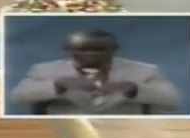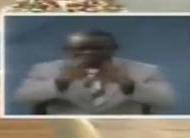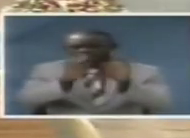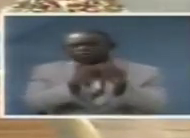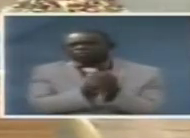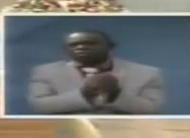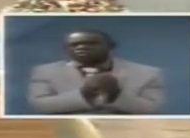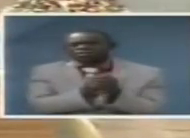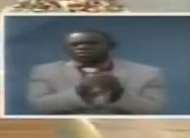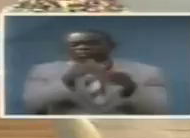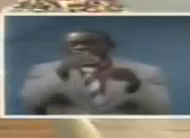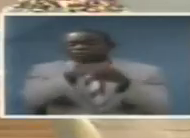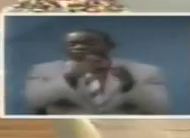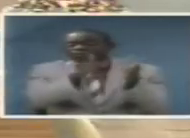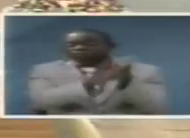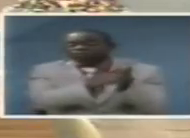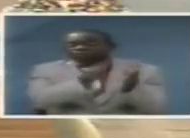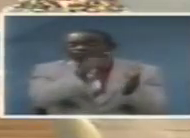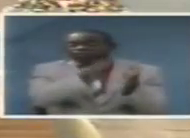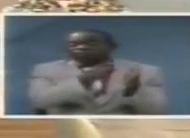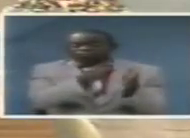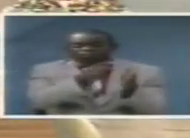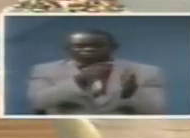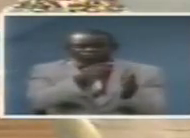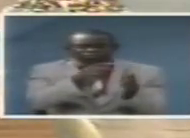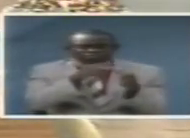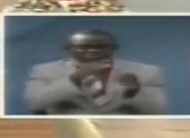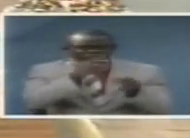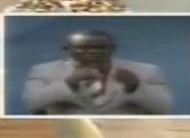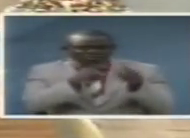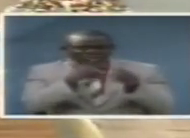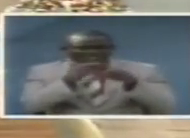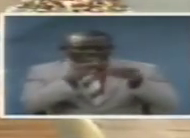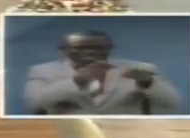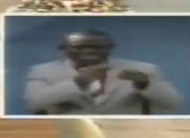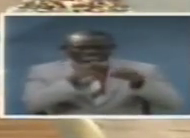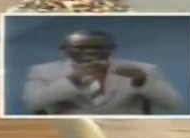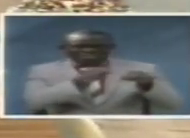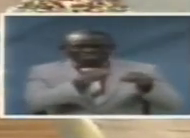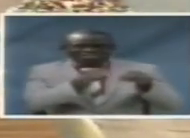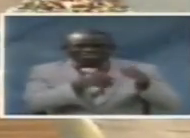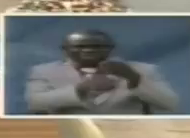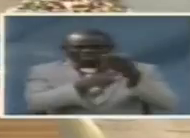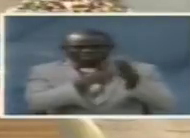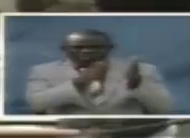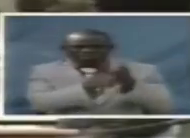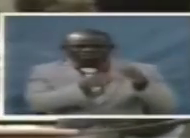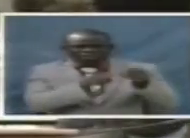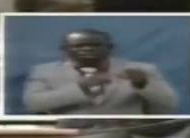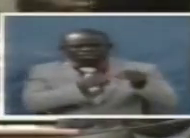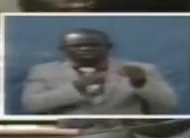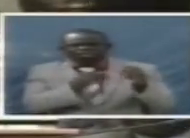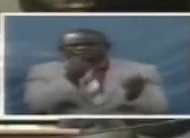in Lusaka, the $240 million Lusaka City Traffic Decongestion